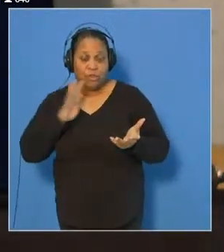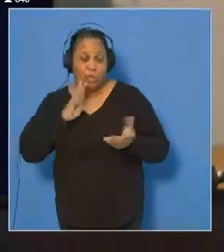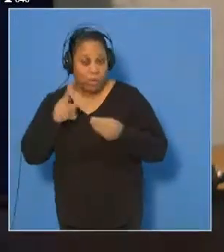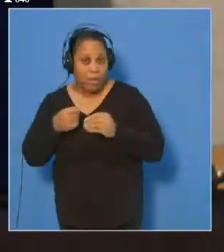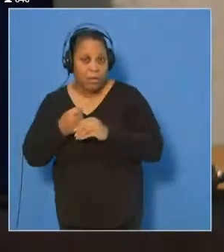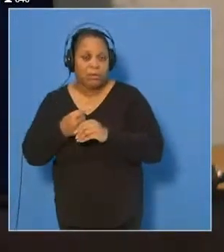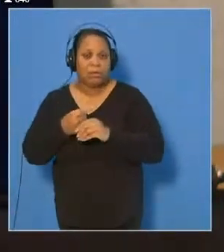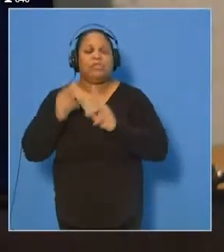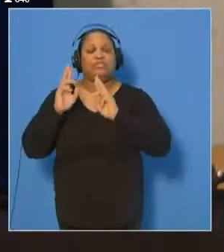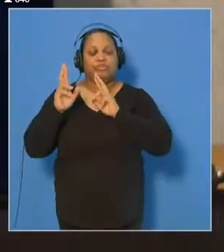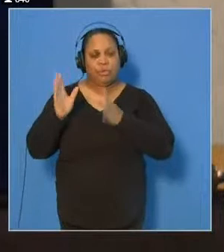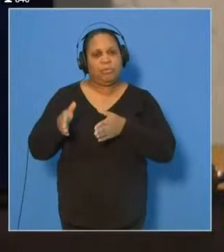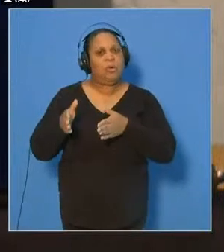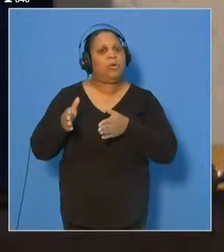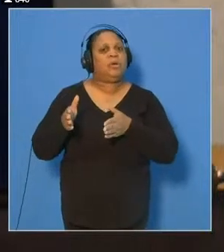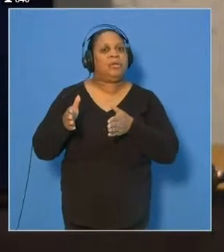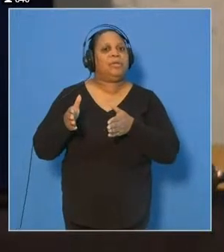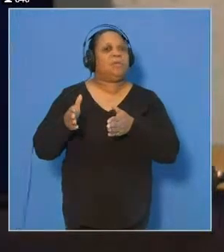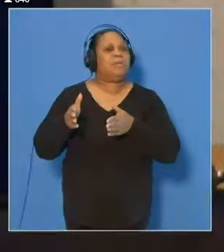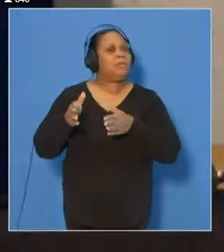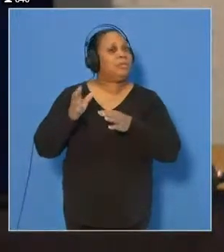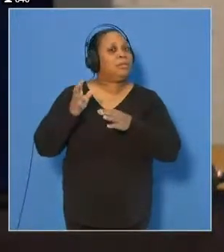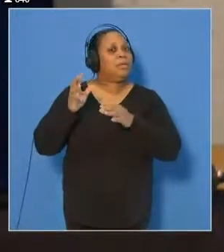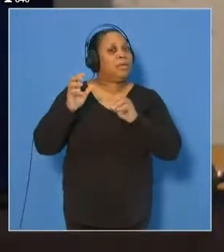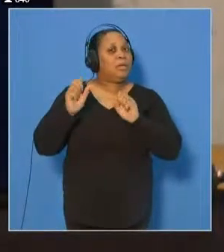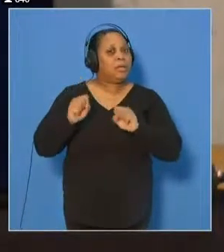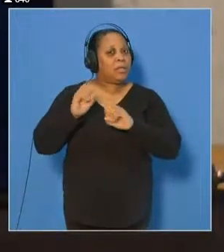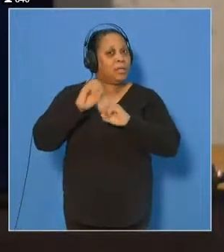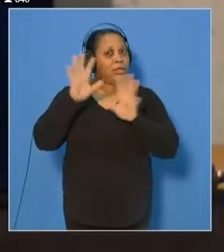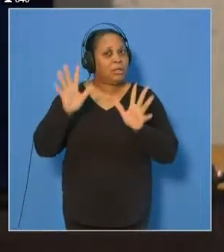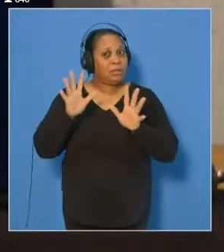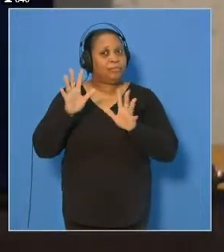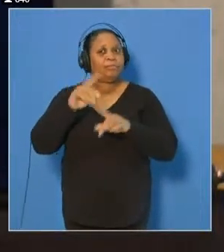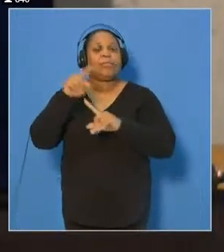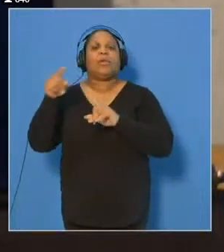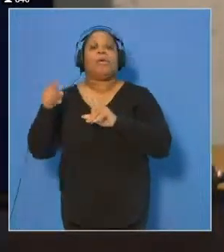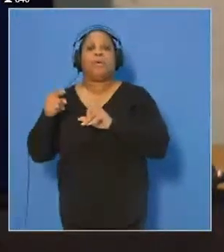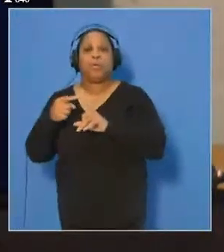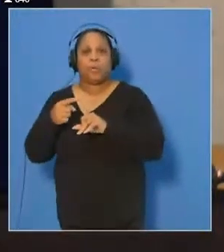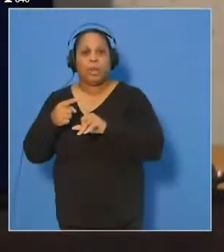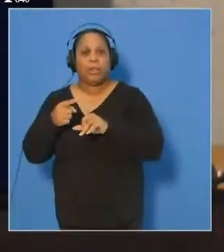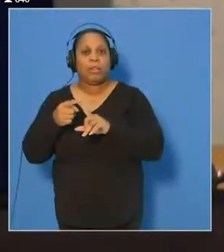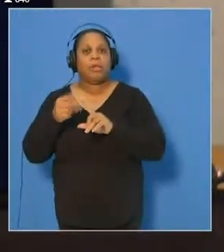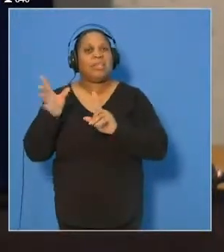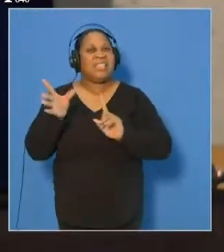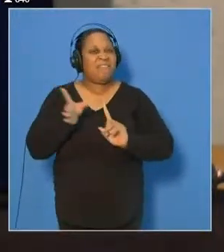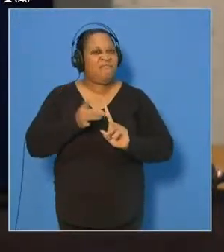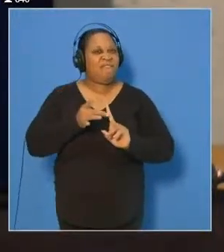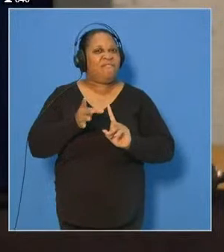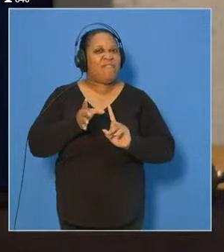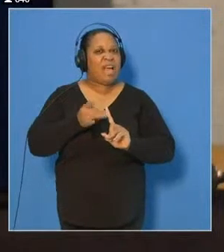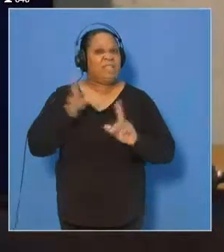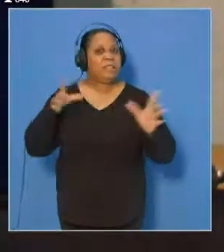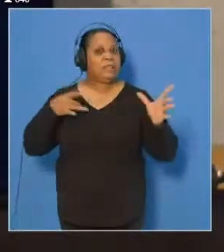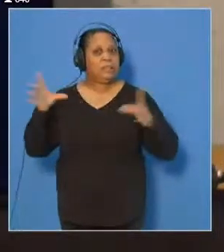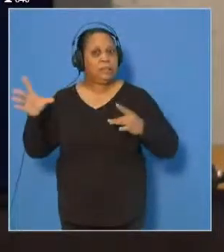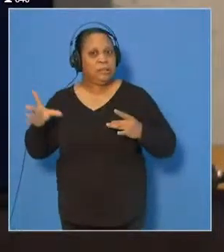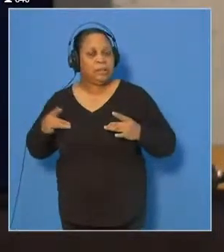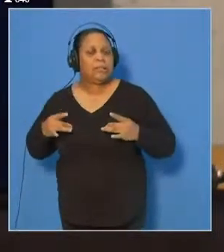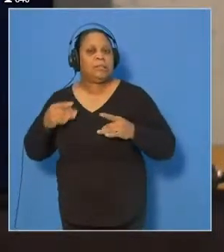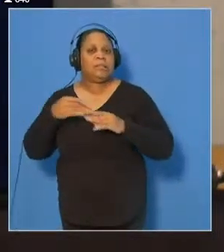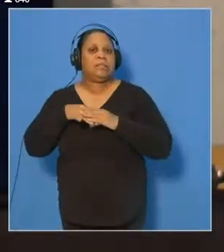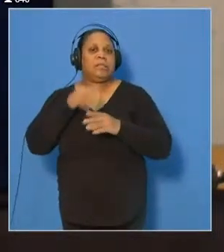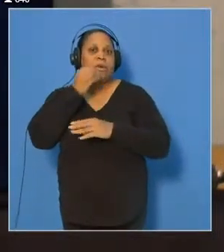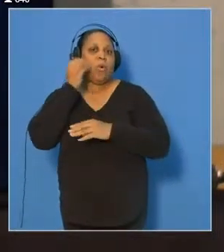Right. So is there any clarification that When can be there is an infection identified in a resident in a